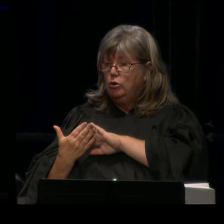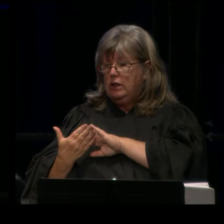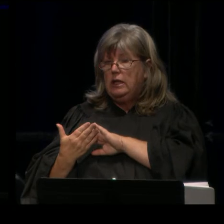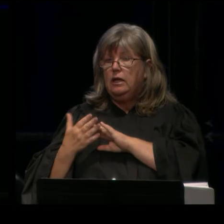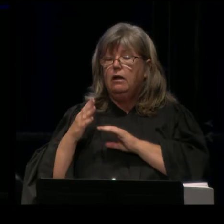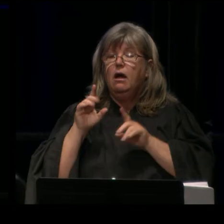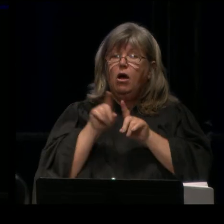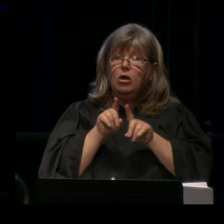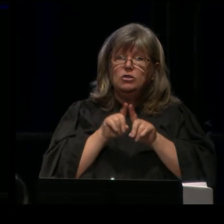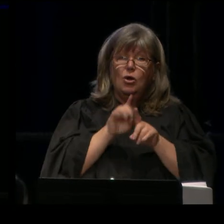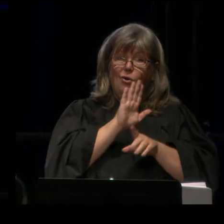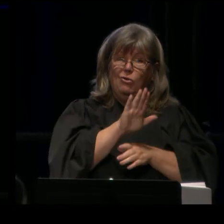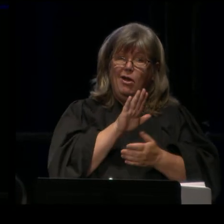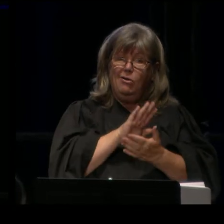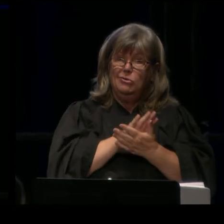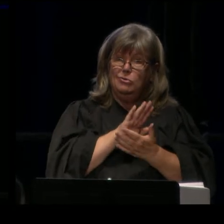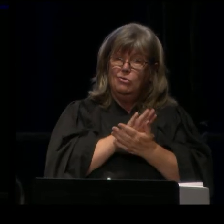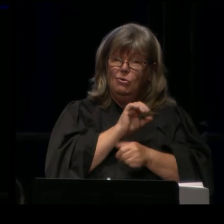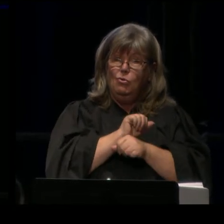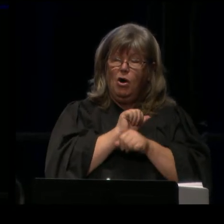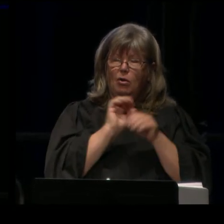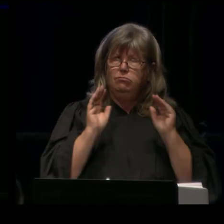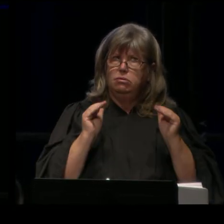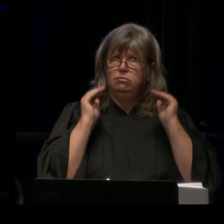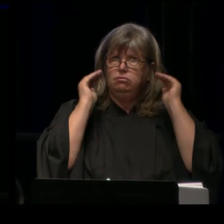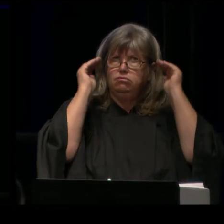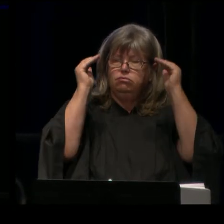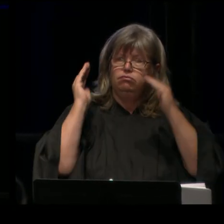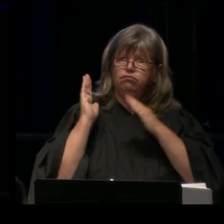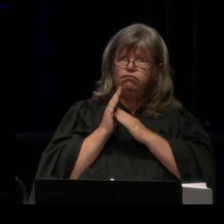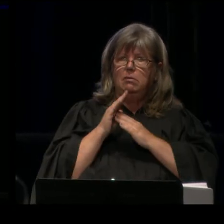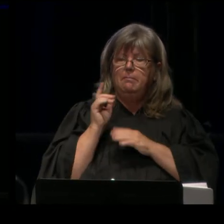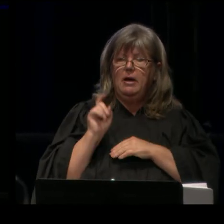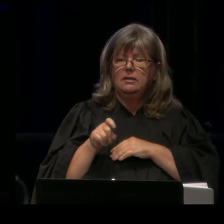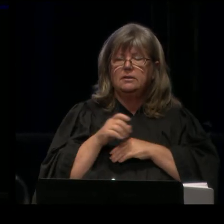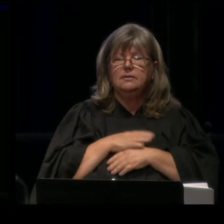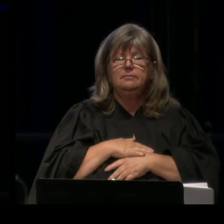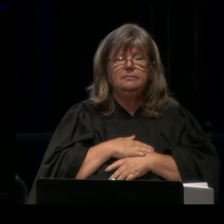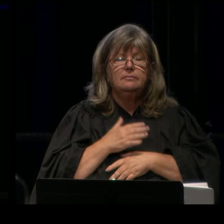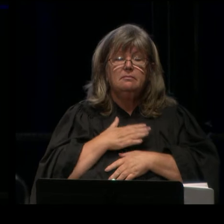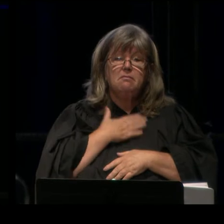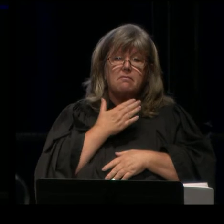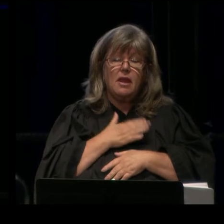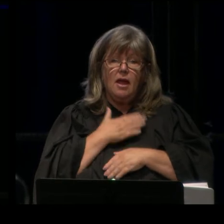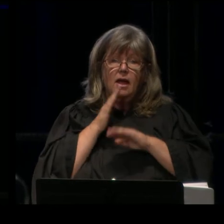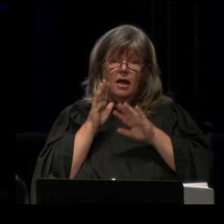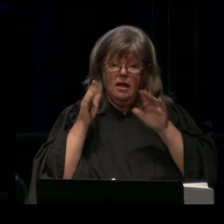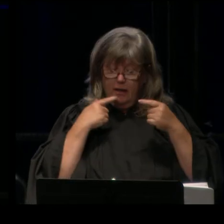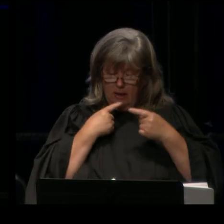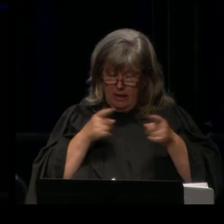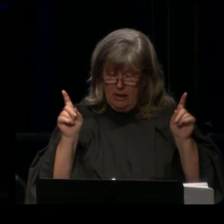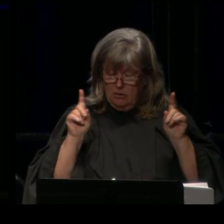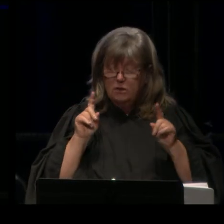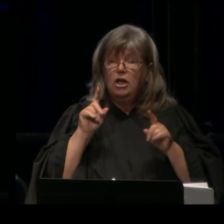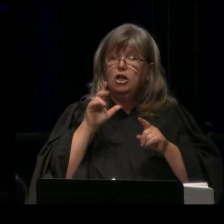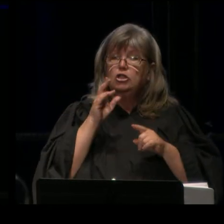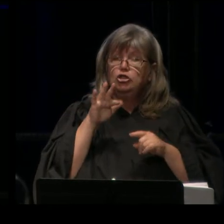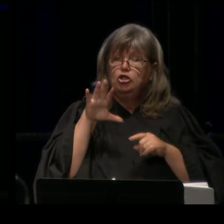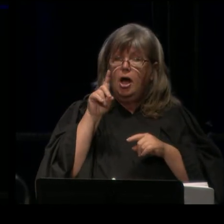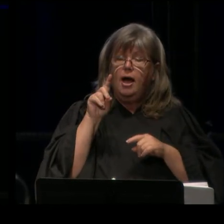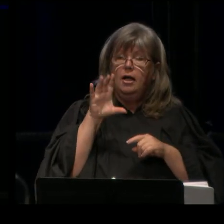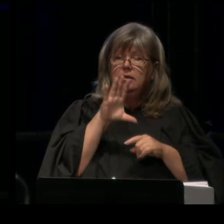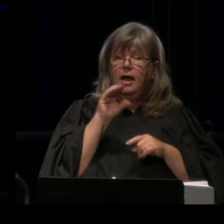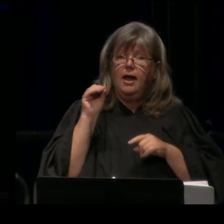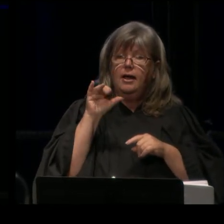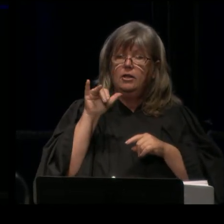demonstrated academic proficiency. I am pleased to announce that Child and Youth Care graduate